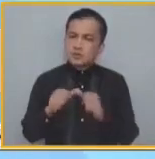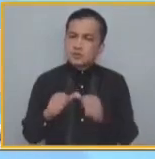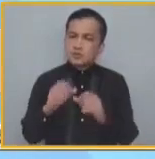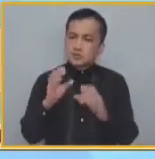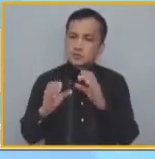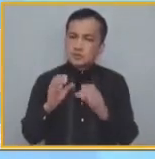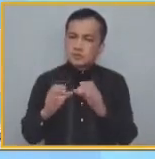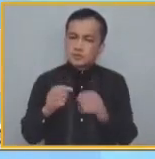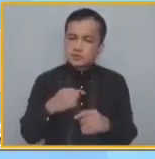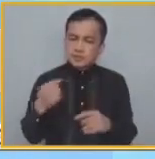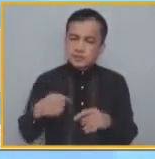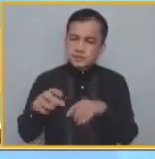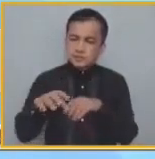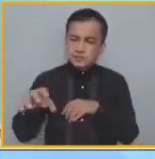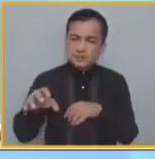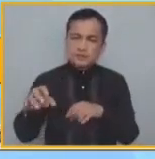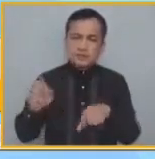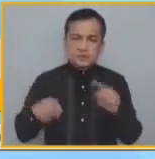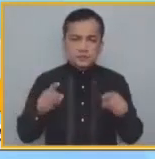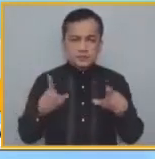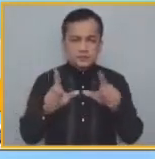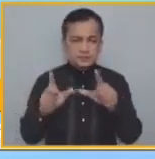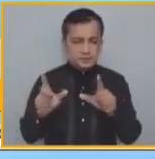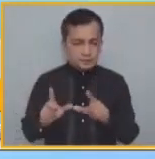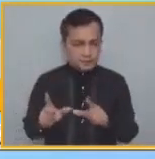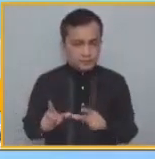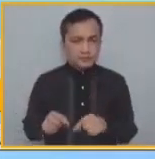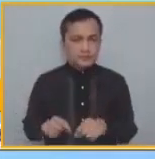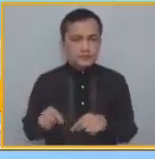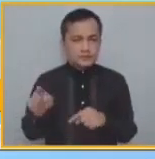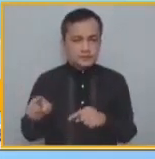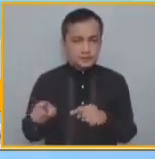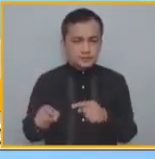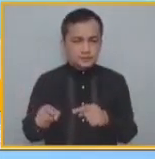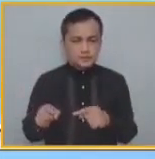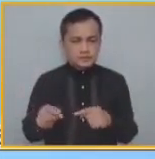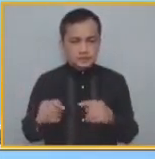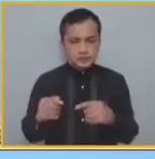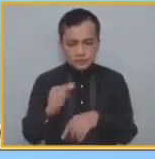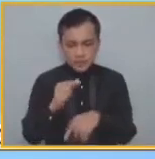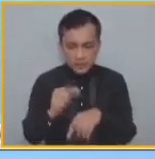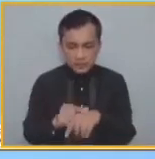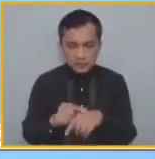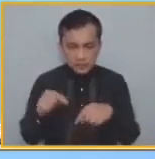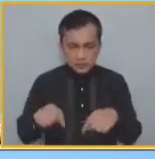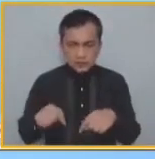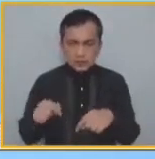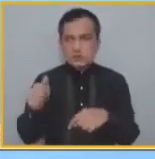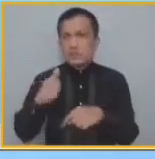various levels, here on the ground level, as well as other levels